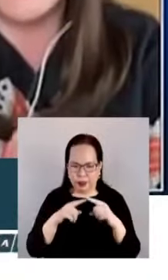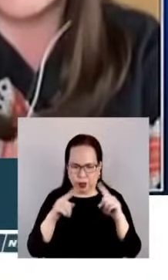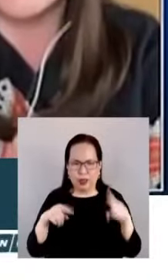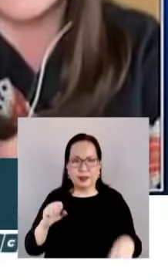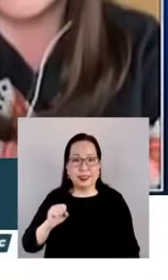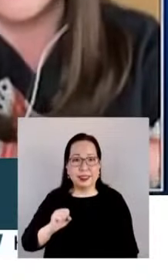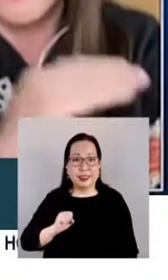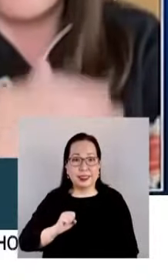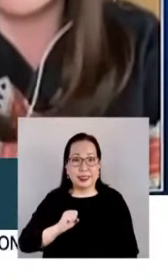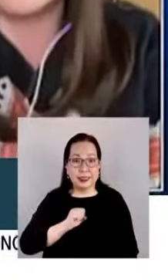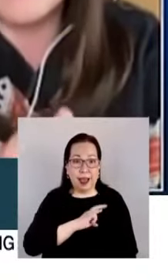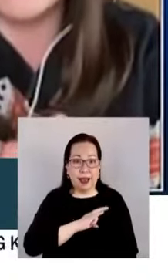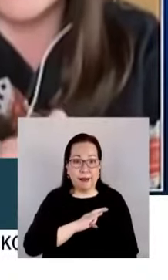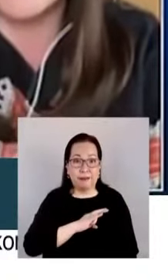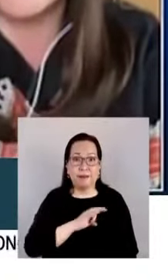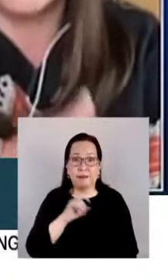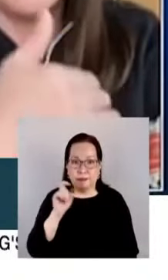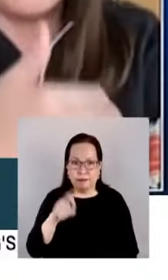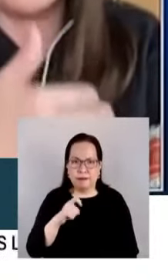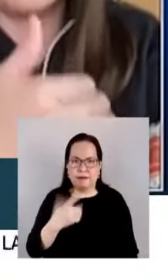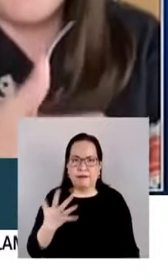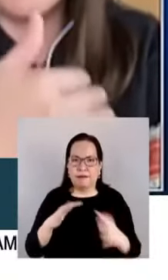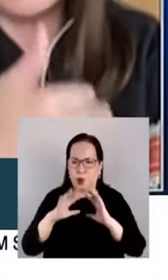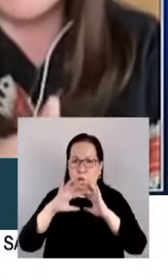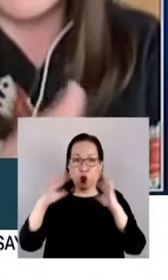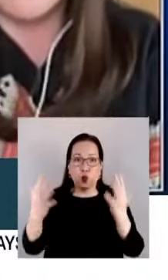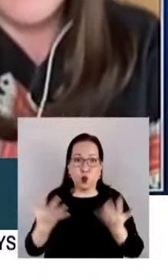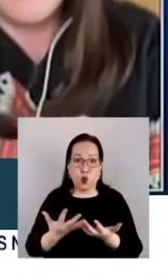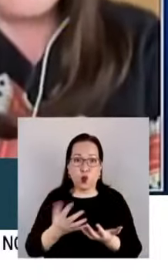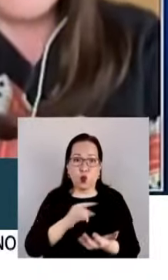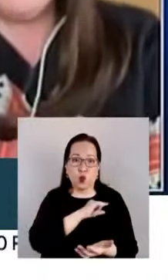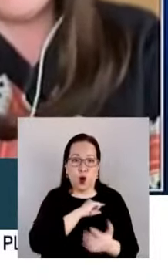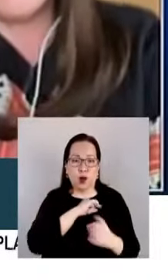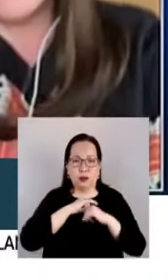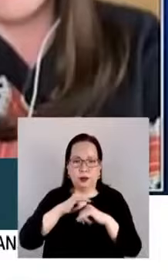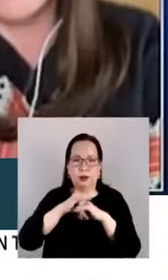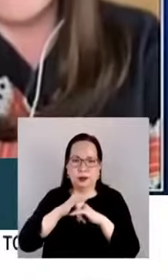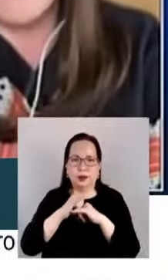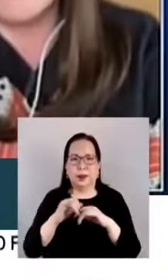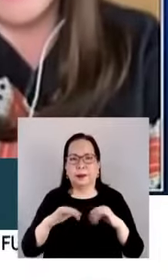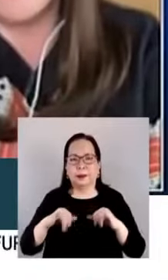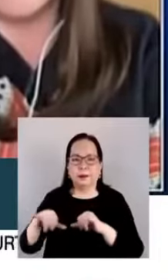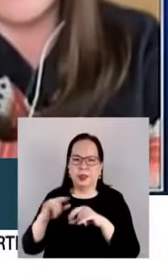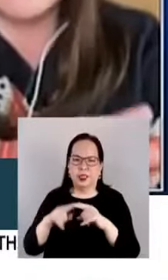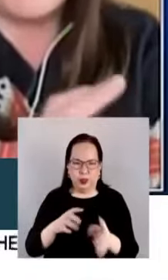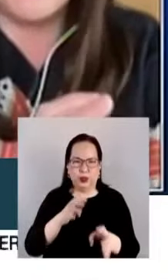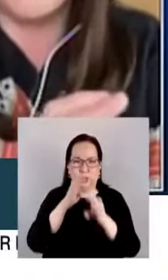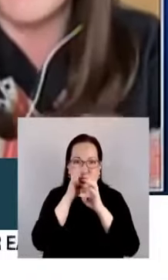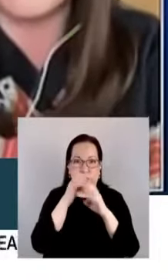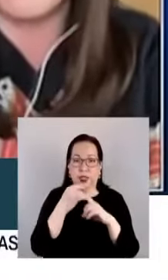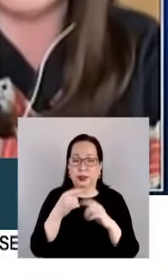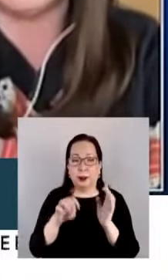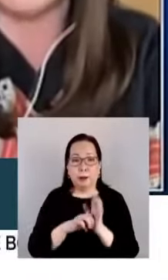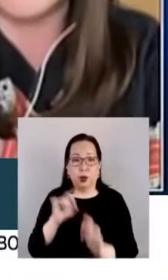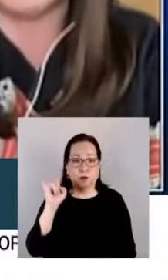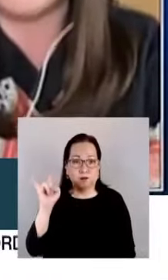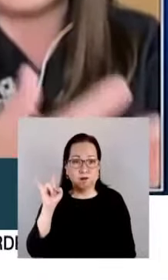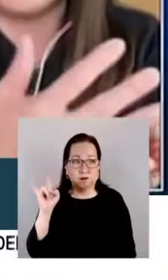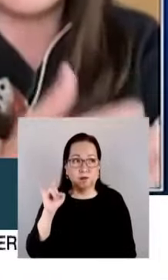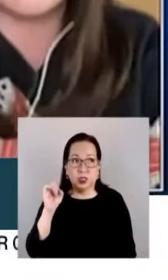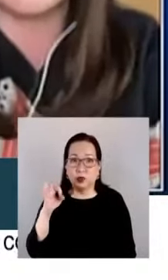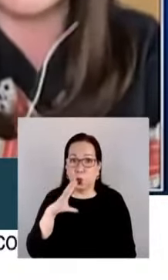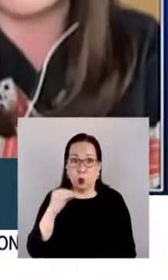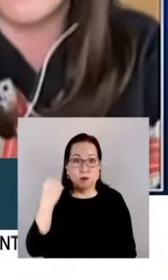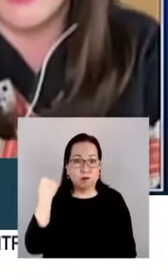our standards are world standards. We are very strict. Ang maganda ngayon sa social media, kung nyari may lumalabag dito, agad